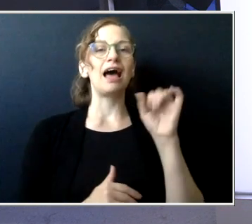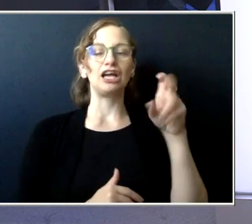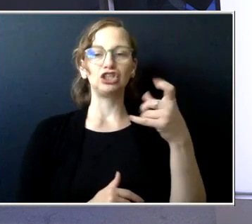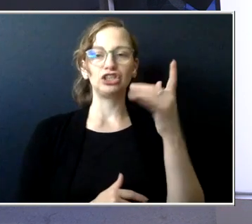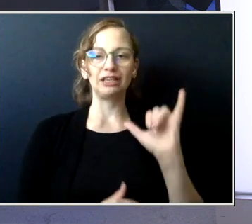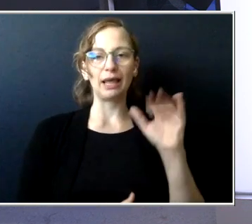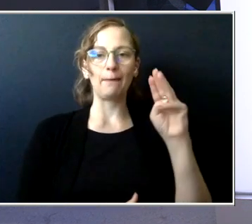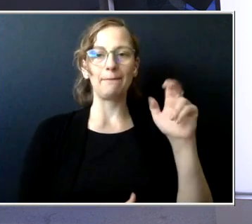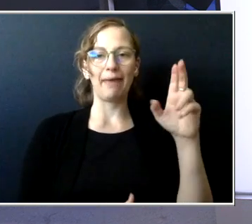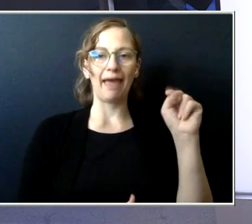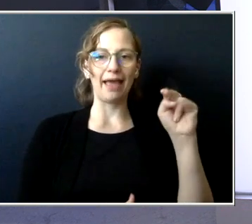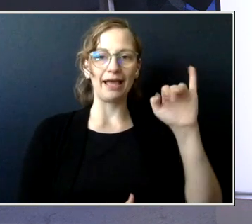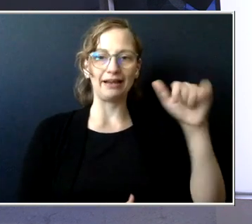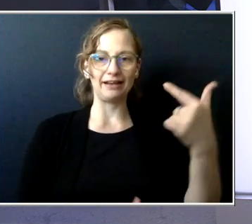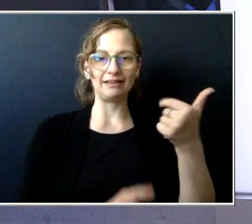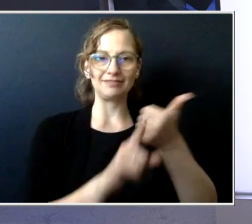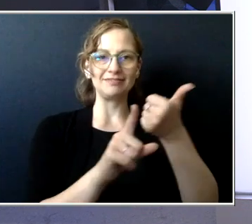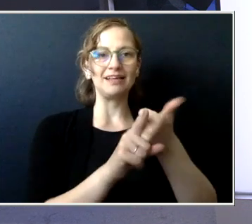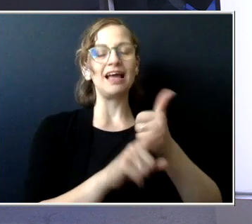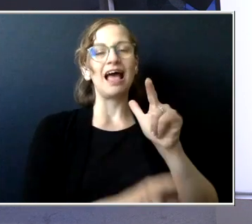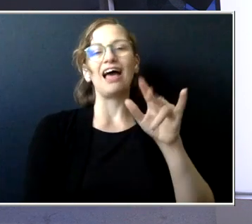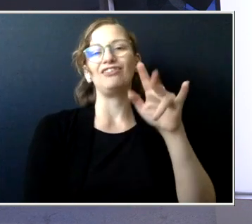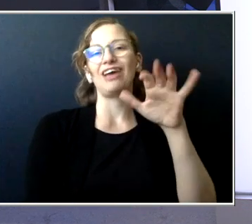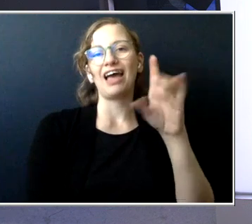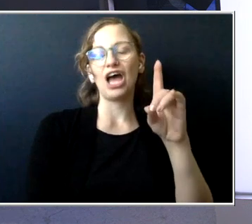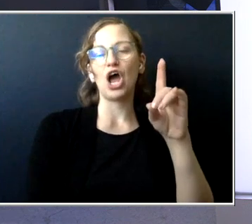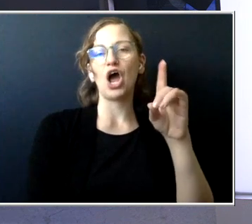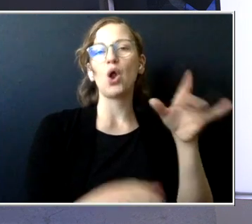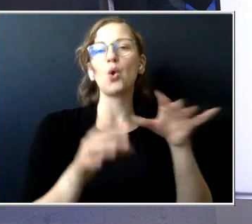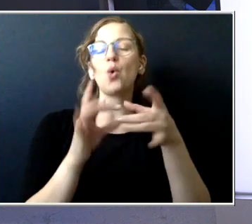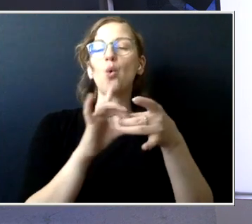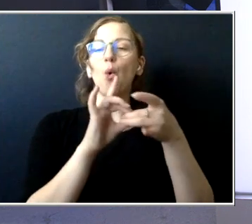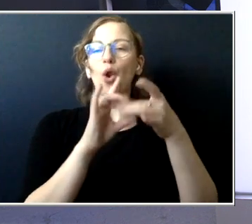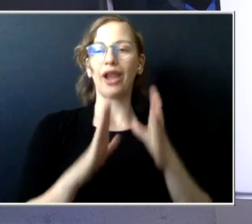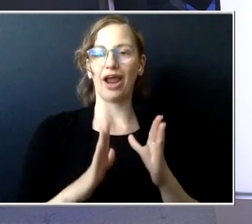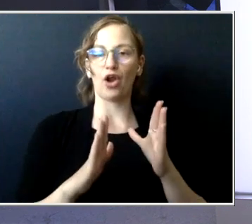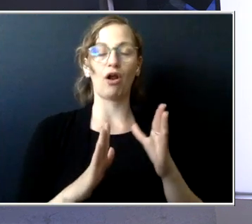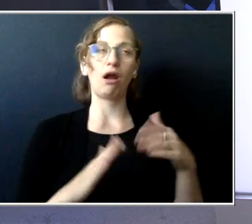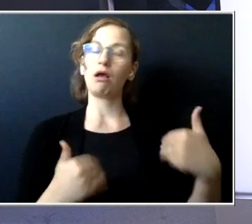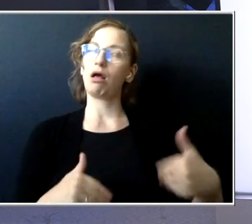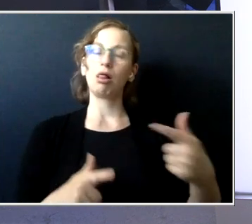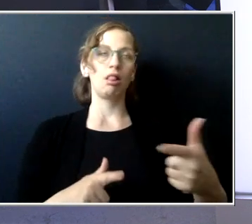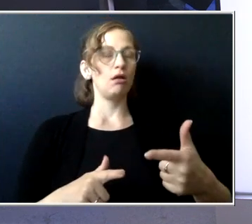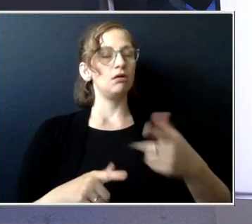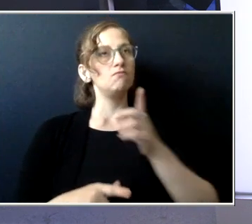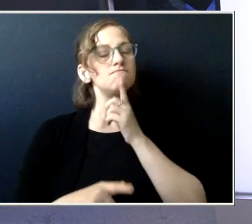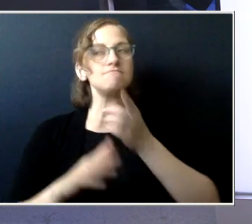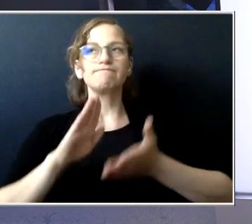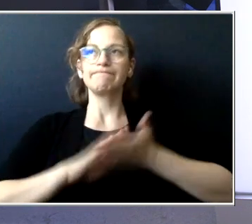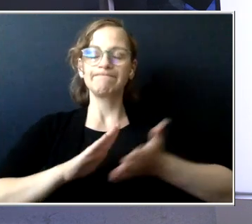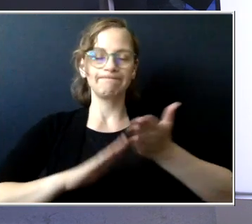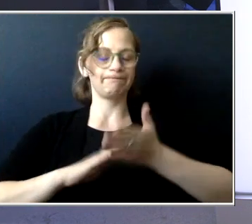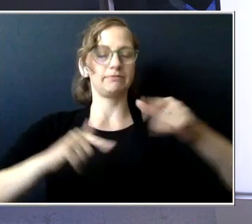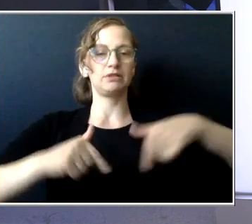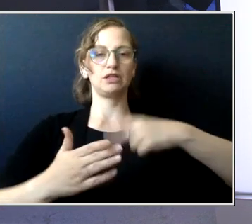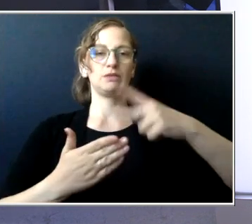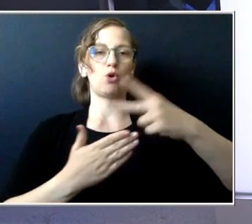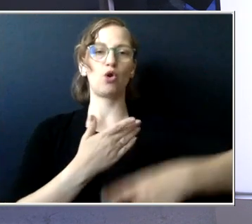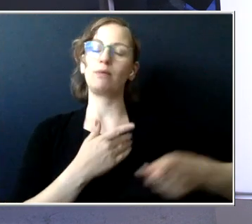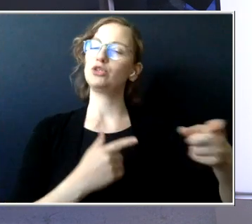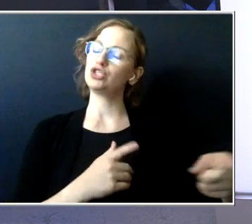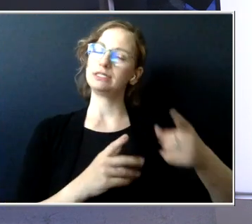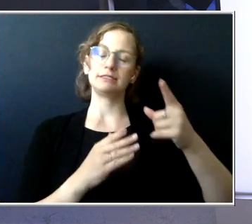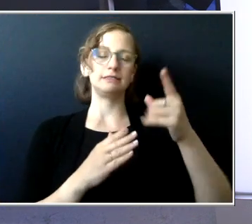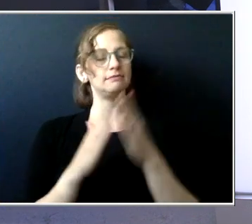this entire procedure. And that means that she's the go-to resource for patients living with these devices. If a patient has a